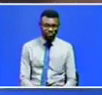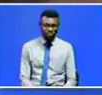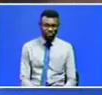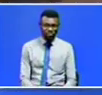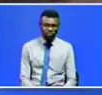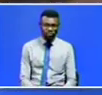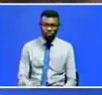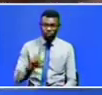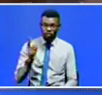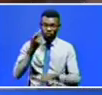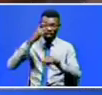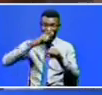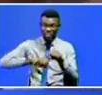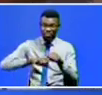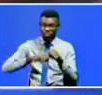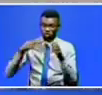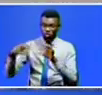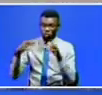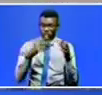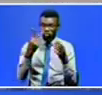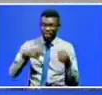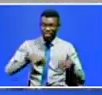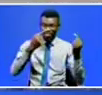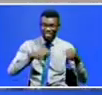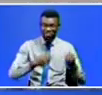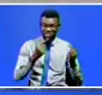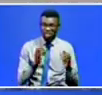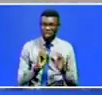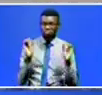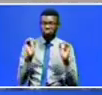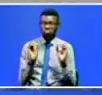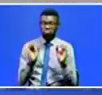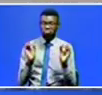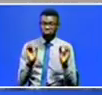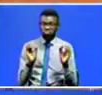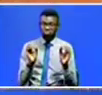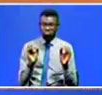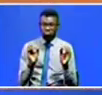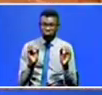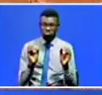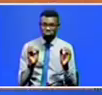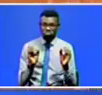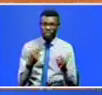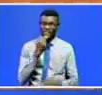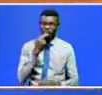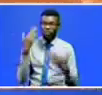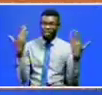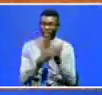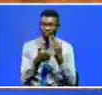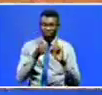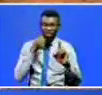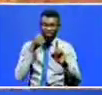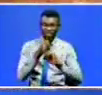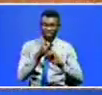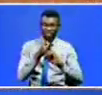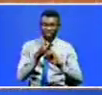It is not the first time that these two communities with a cultural tie have been stained with scars of enmity and violence. Tuesday night attack of herders